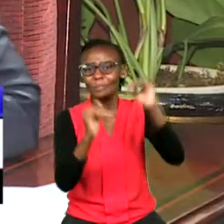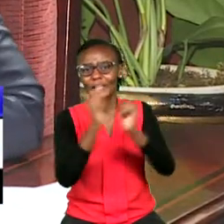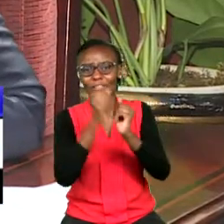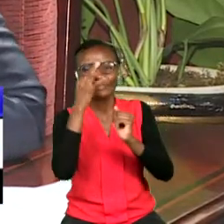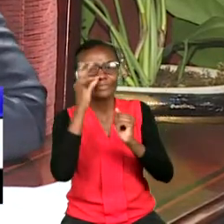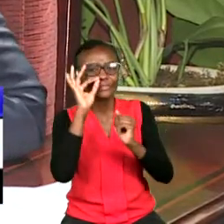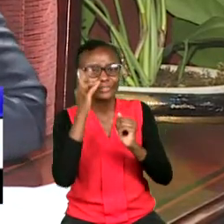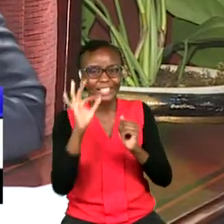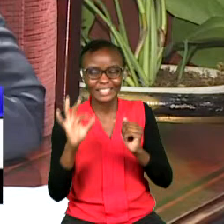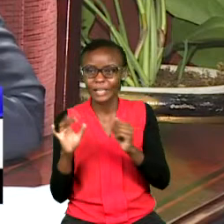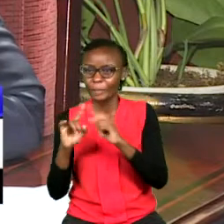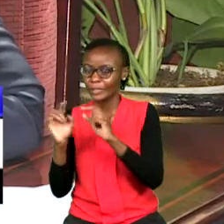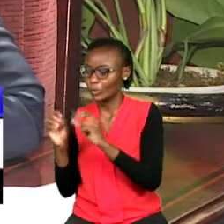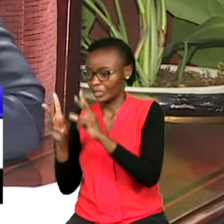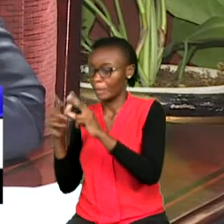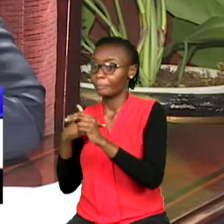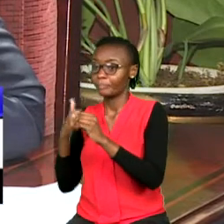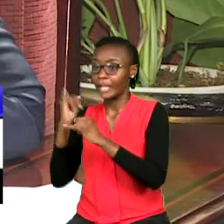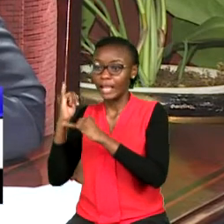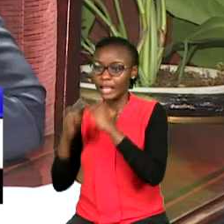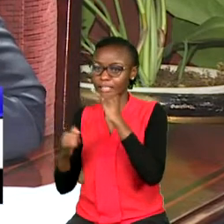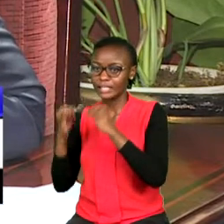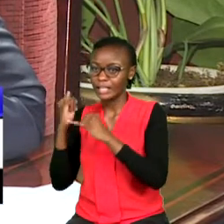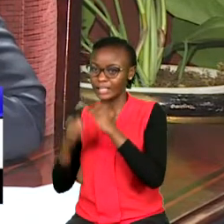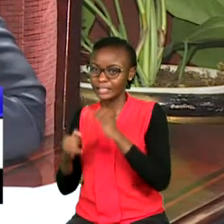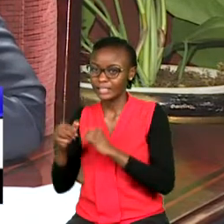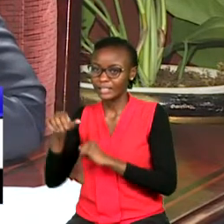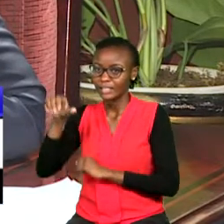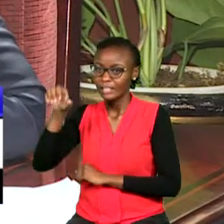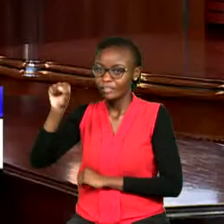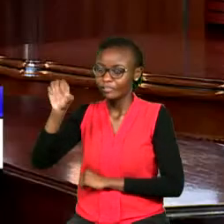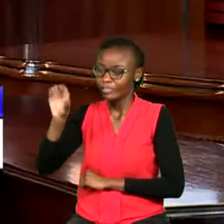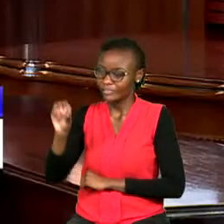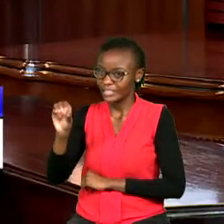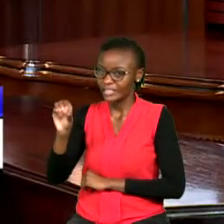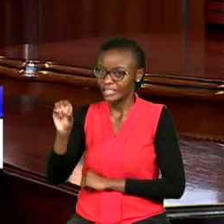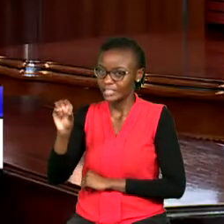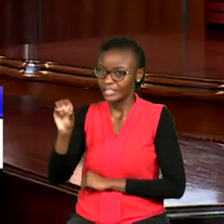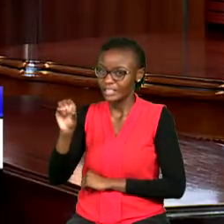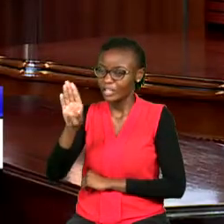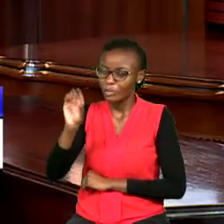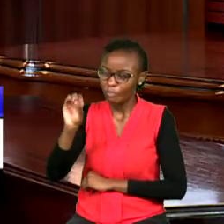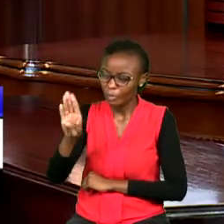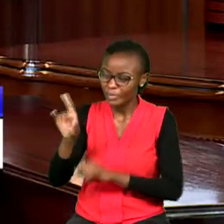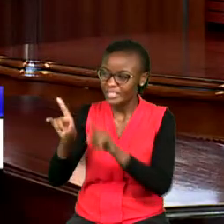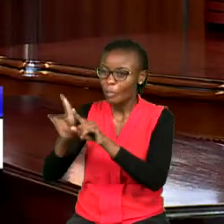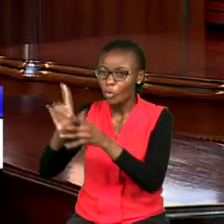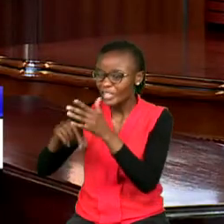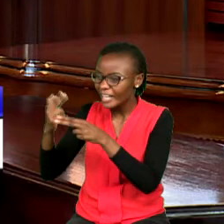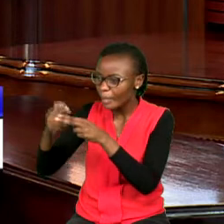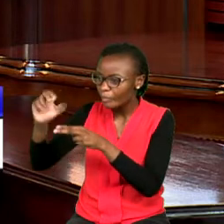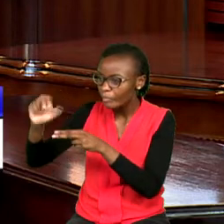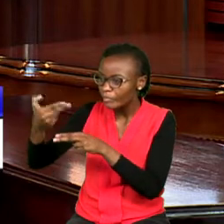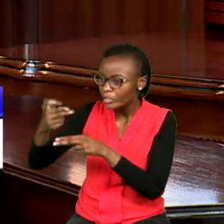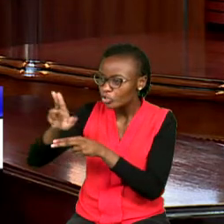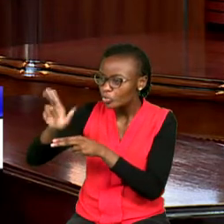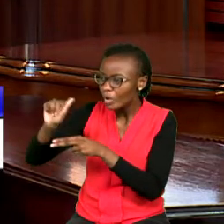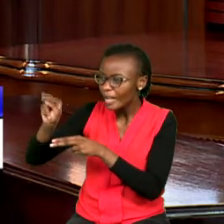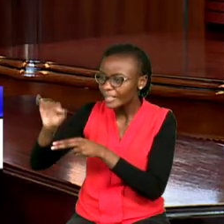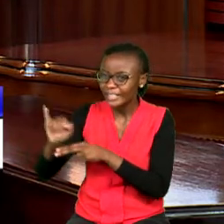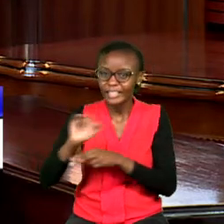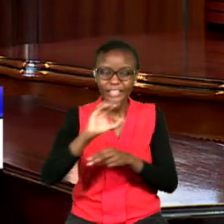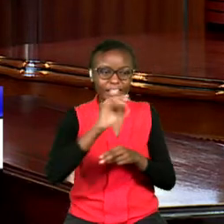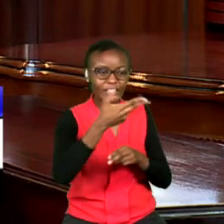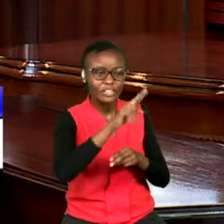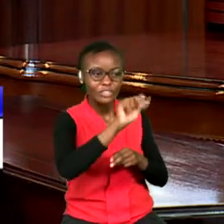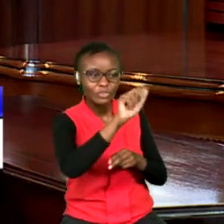into numbers, I'll give you a last one. Oh, yes. 50 bob is Chwani. Chwani? Yes. No, Chwani would